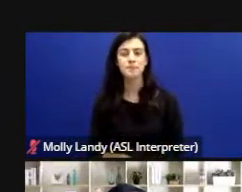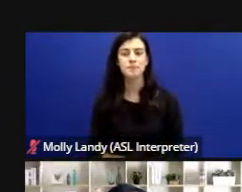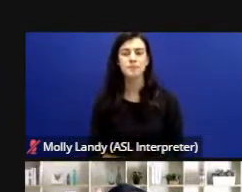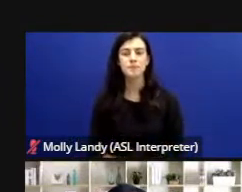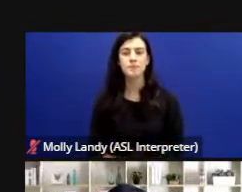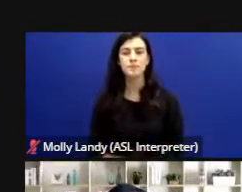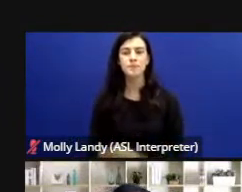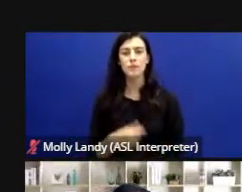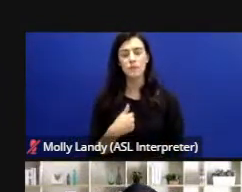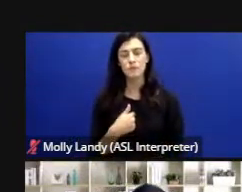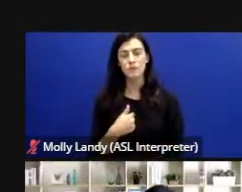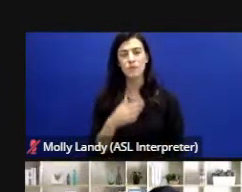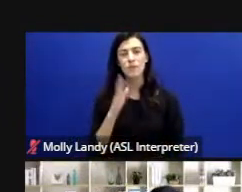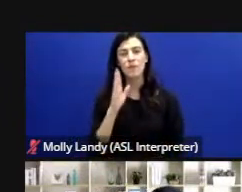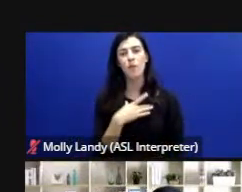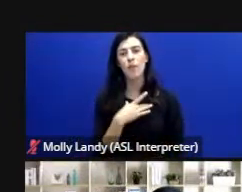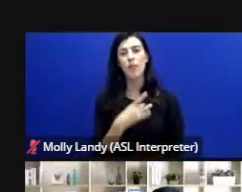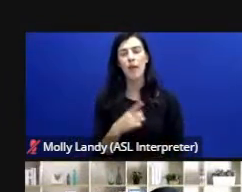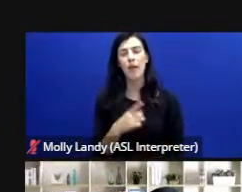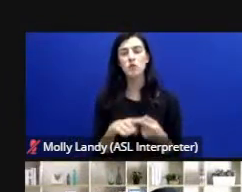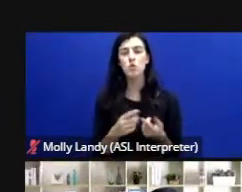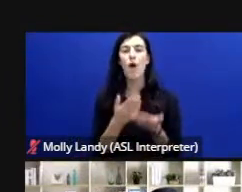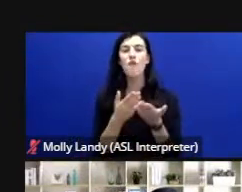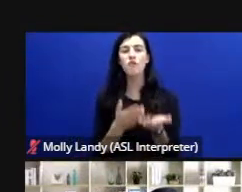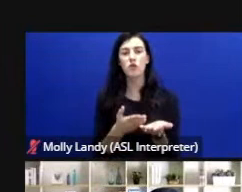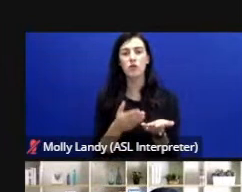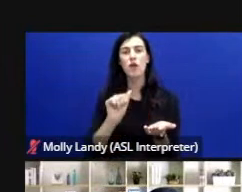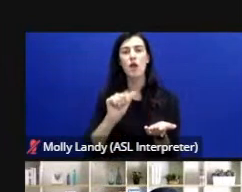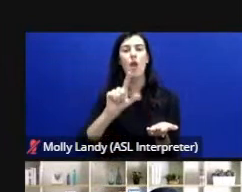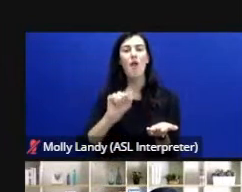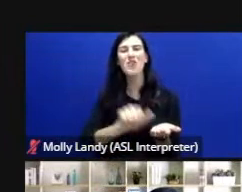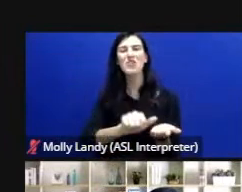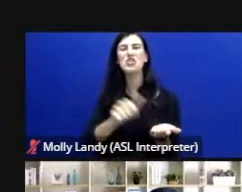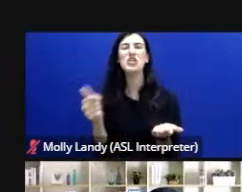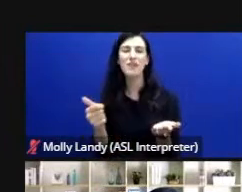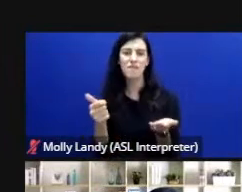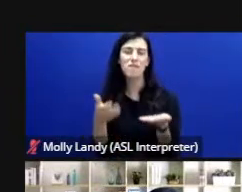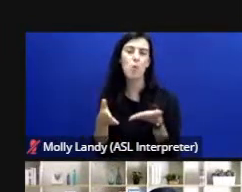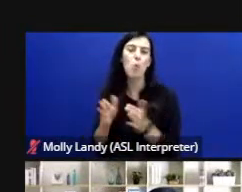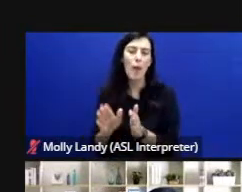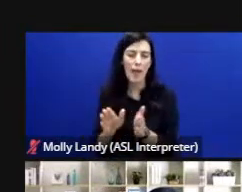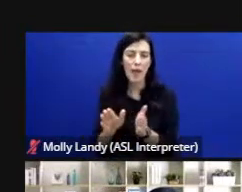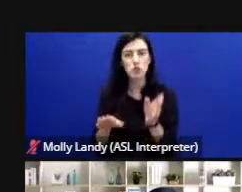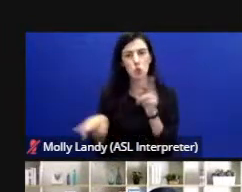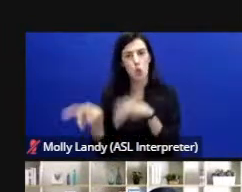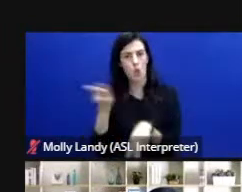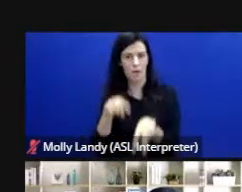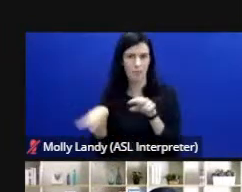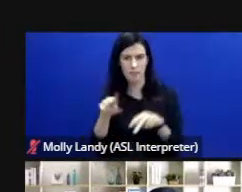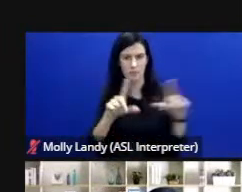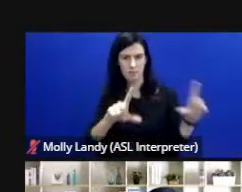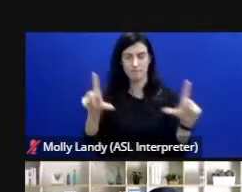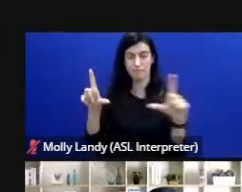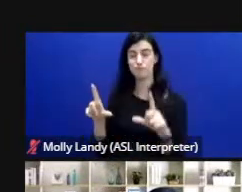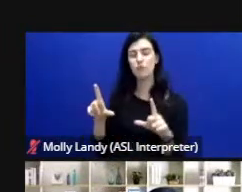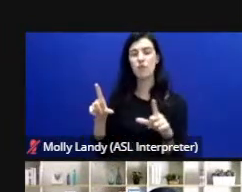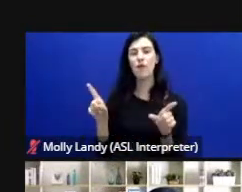Okay, I'd like to offer an alternative way to look at things, maybe as